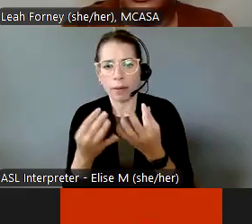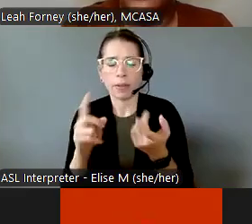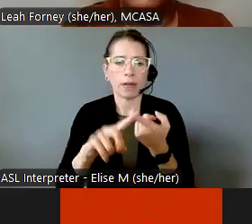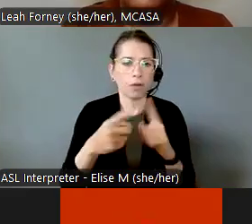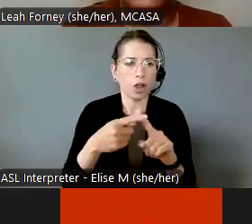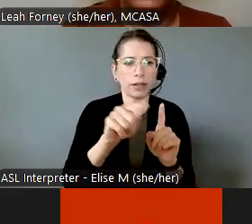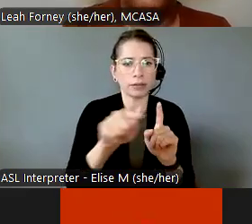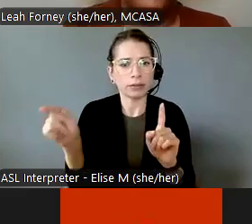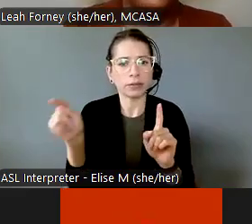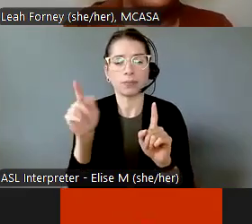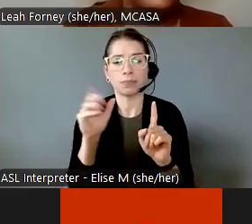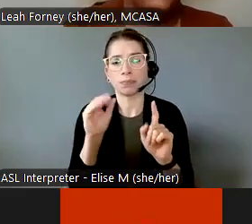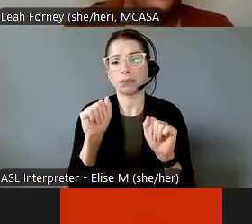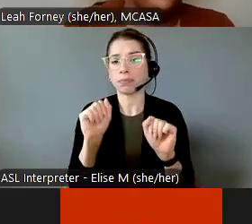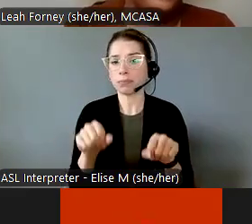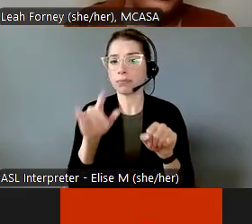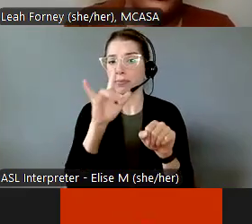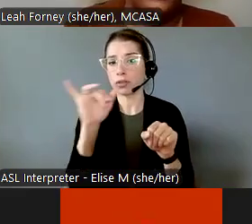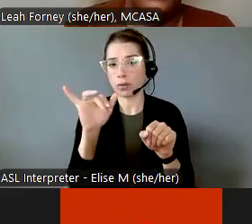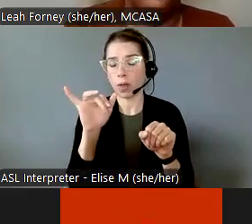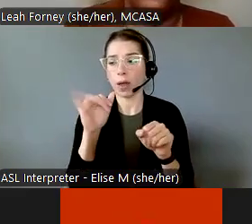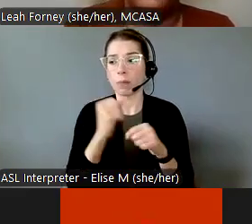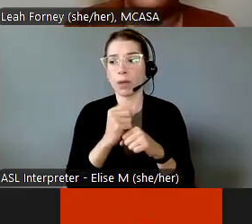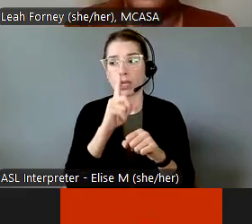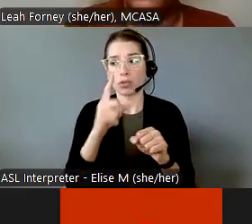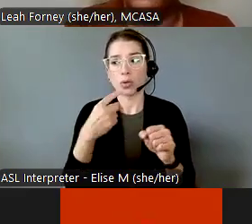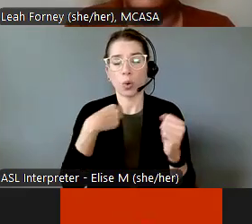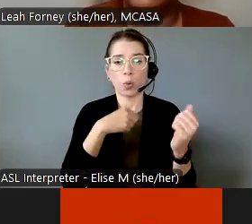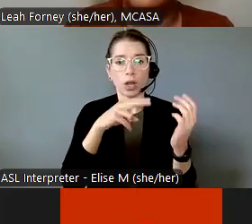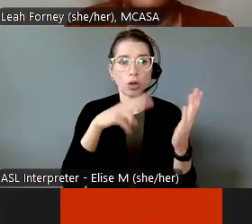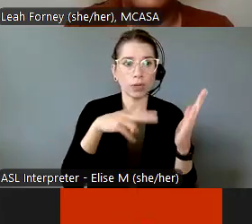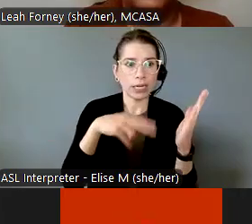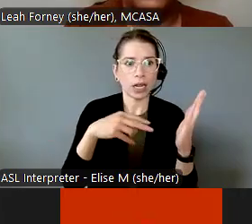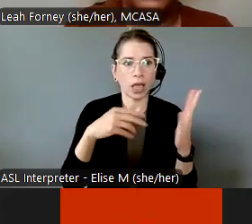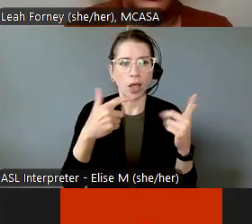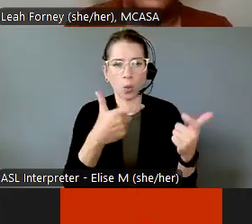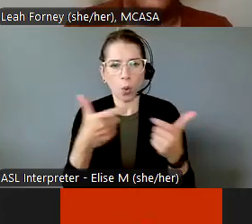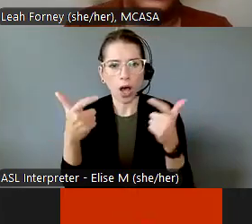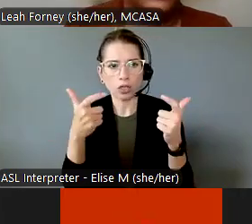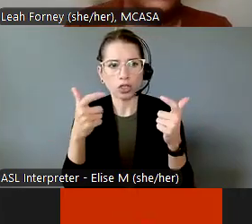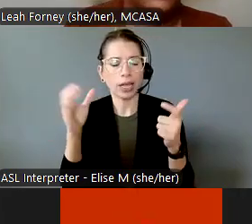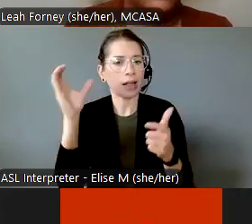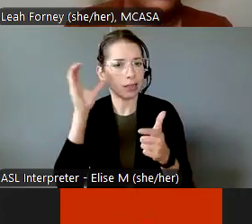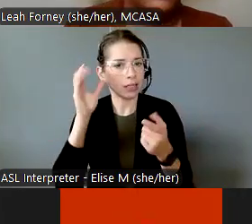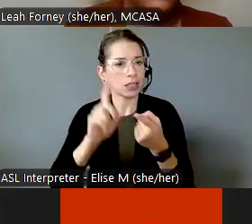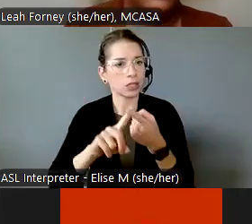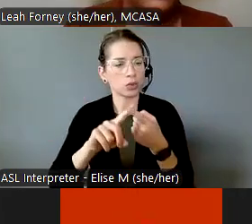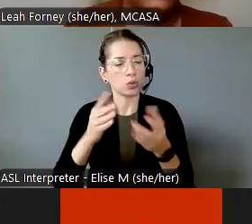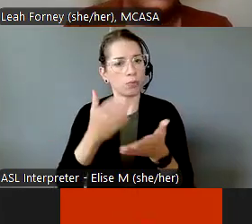so that can look like making sure that we're reading and watching and listening to marginalized voices,